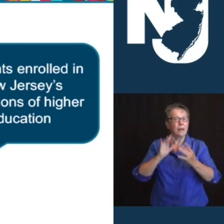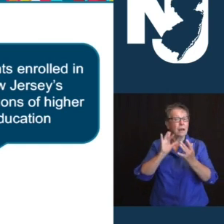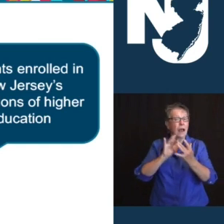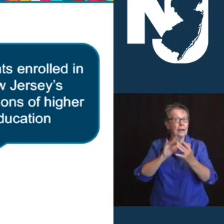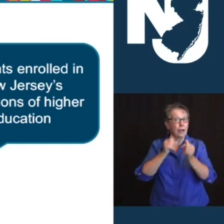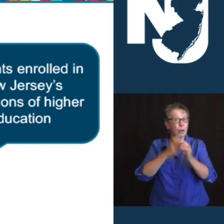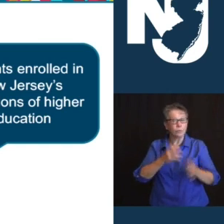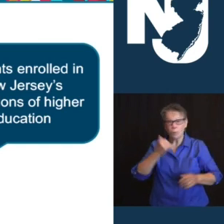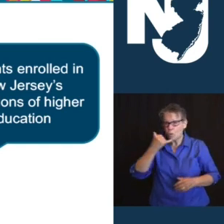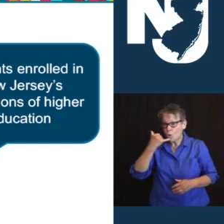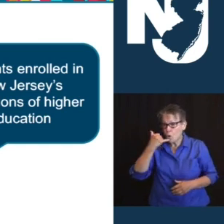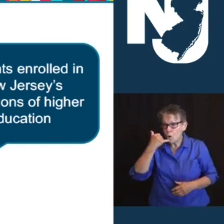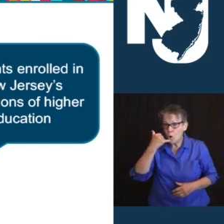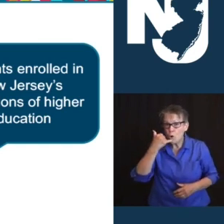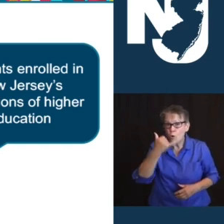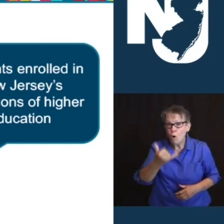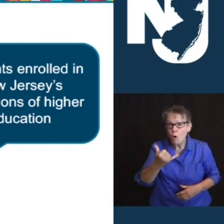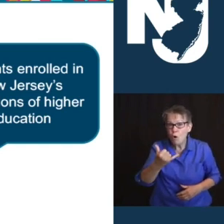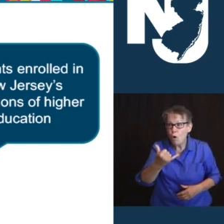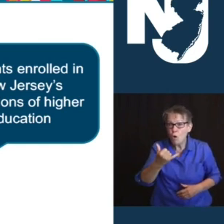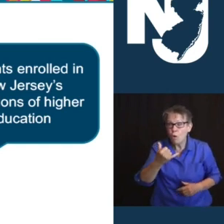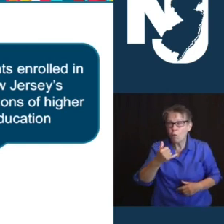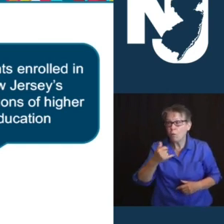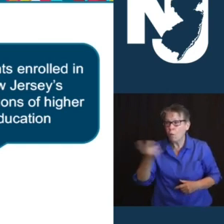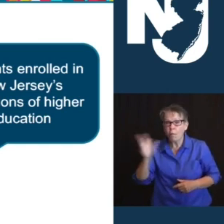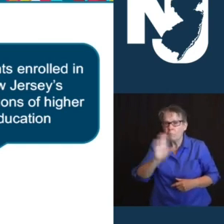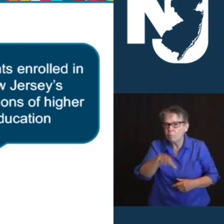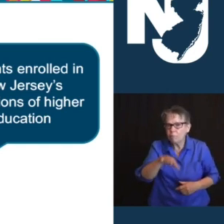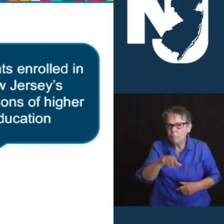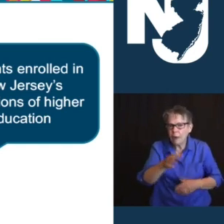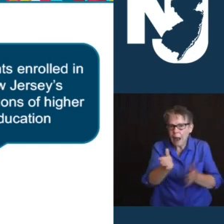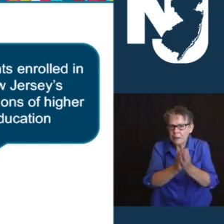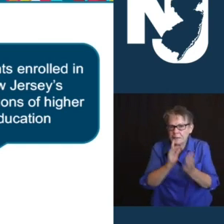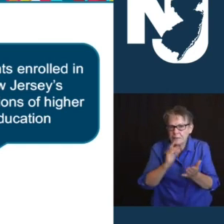ask for your social security number or documentation status.